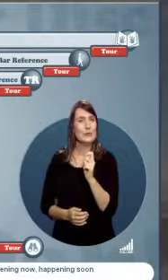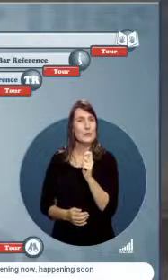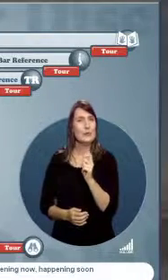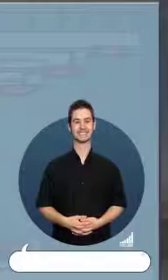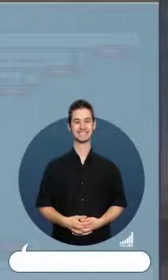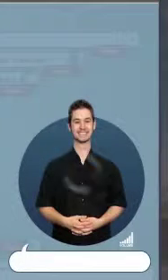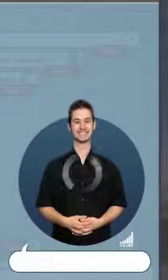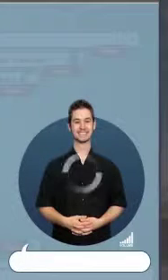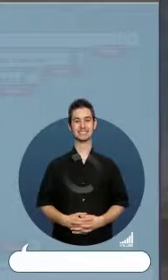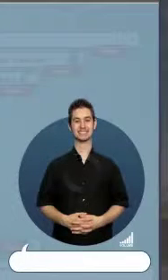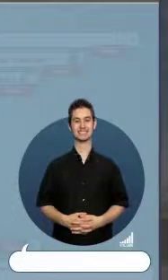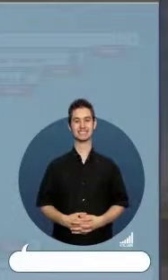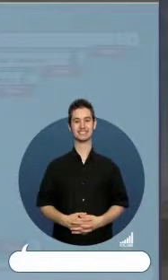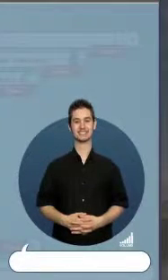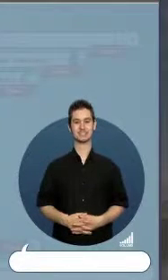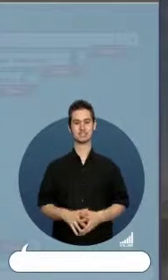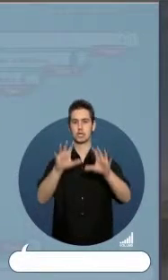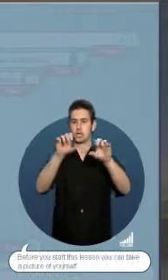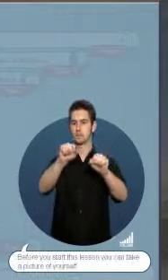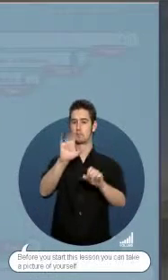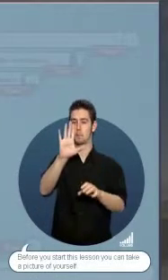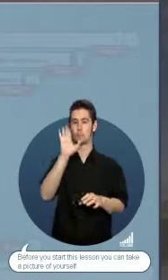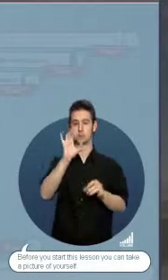Happening now.